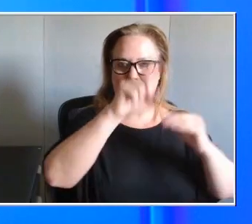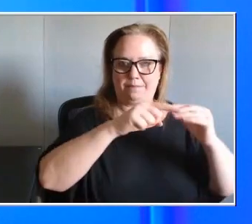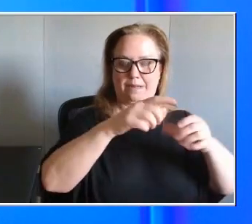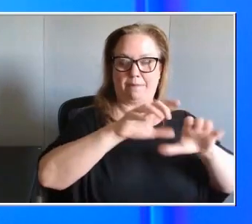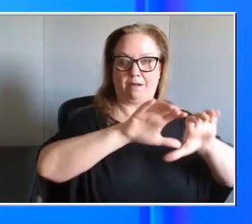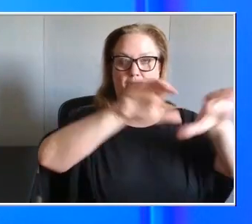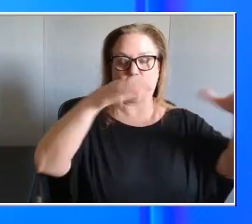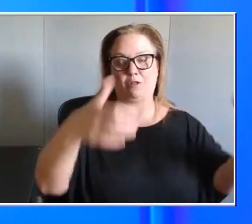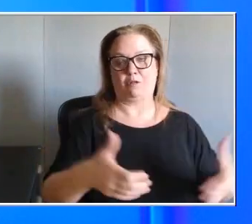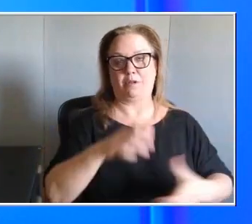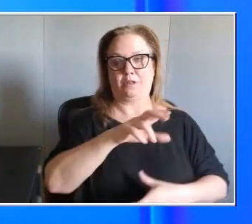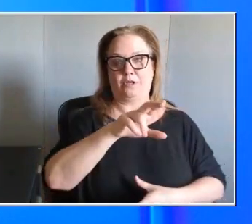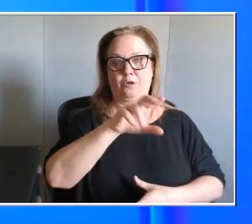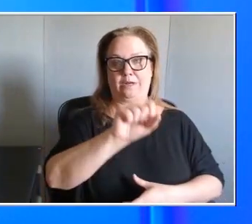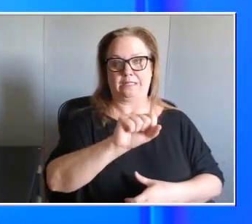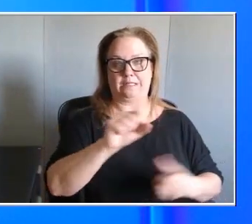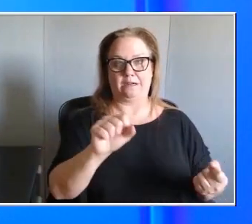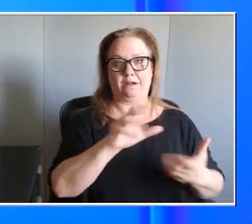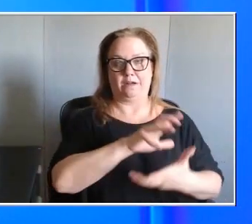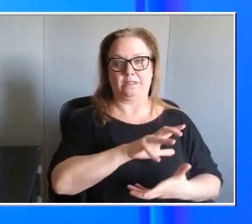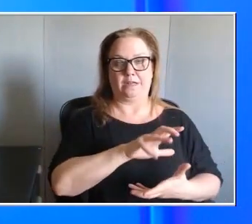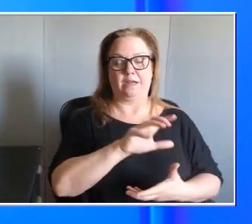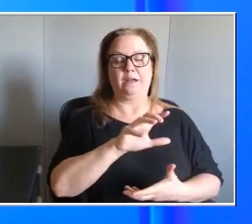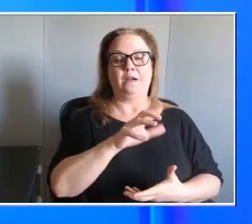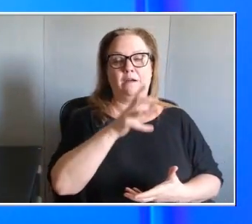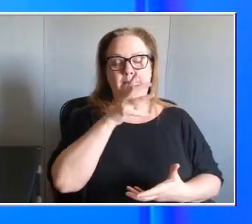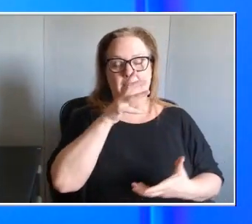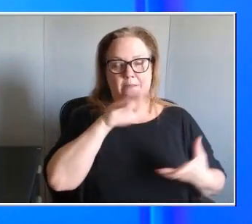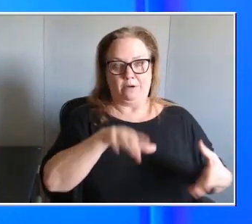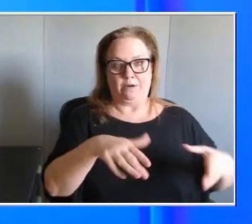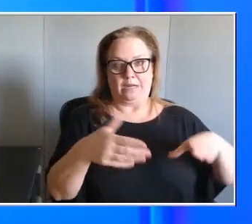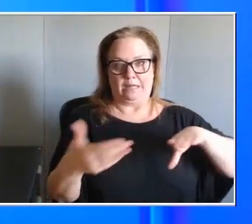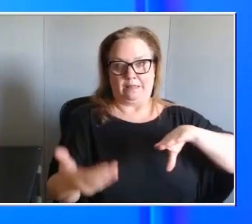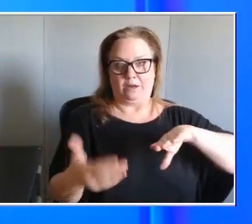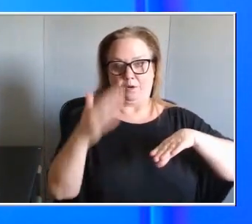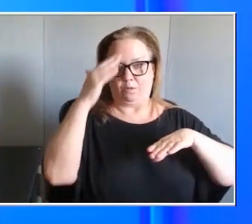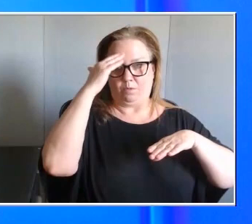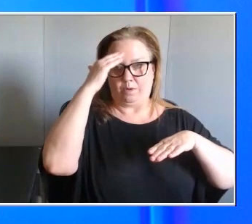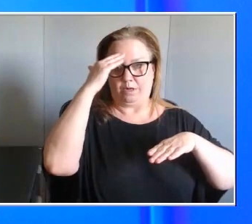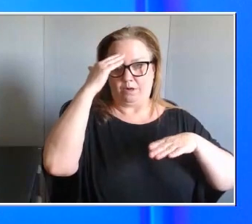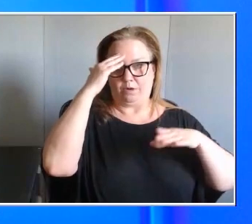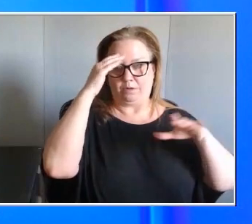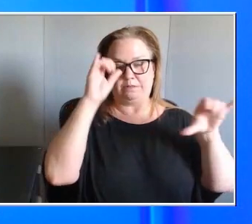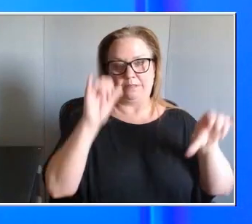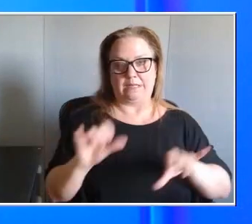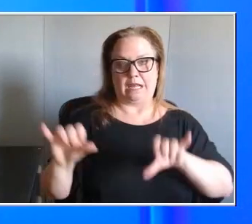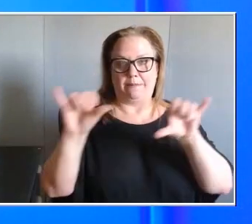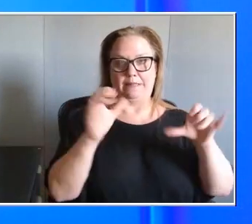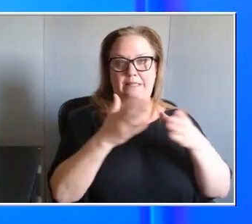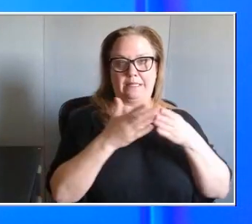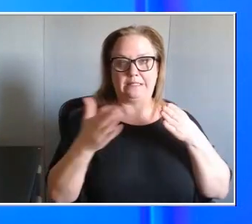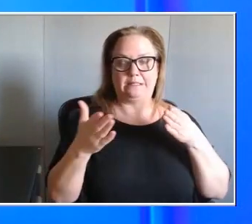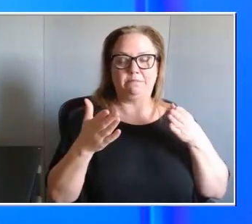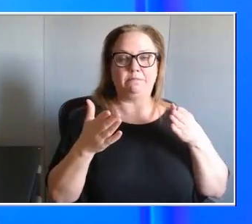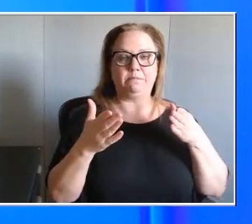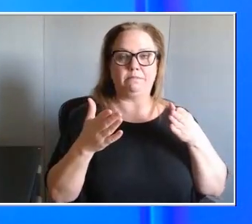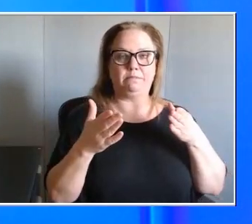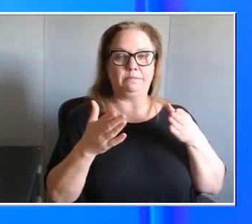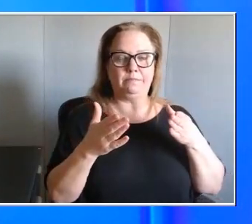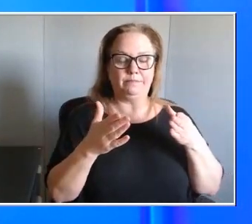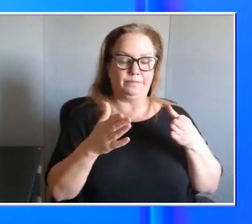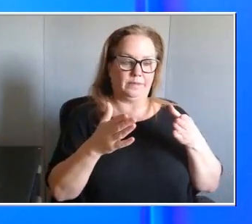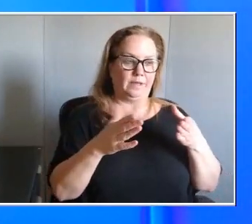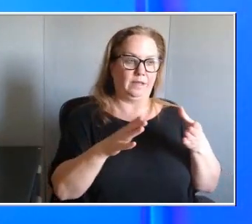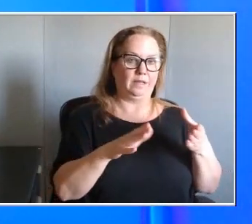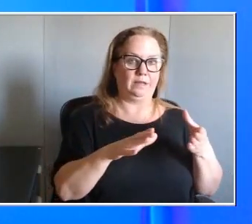in the United States about causes of maternal mortality, we know that there are some common themes that run across in the causes of mortality in the